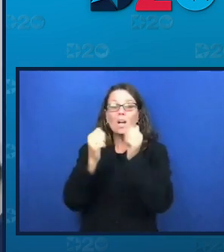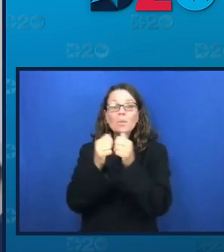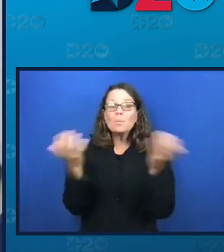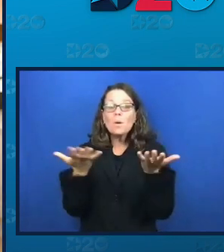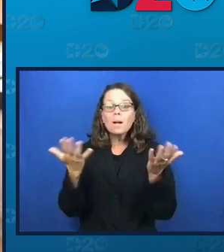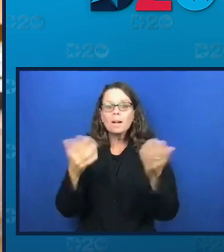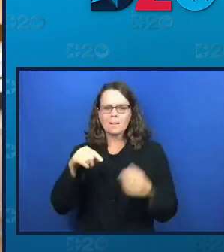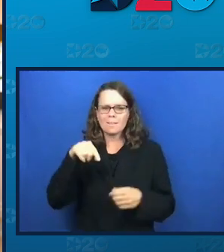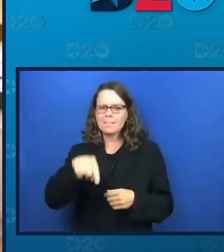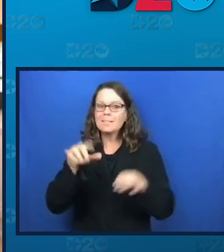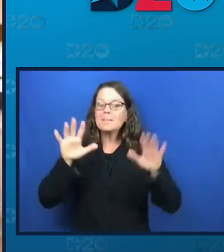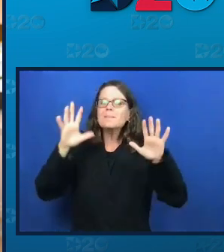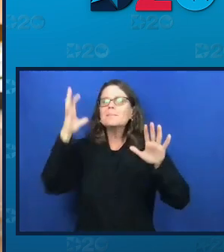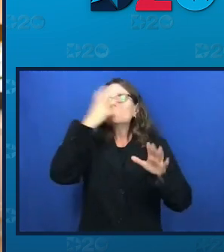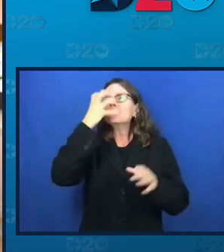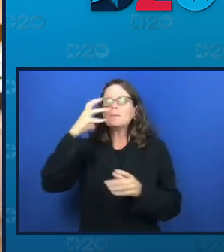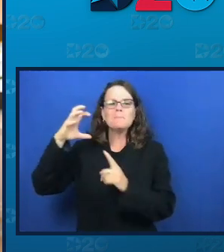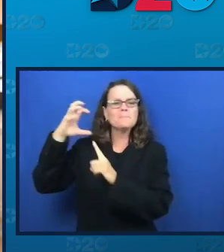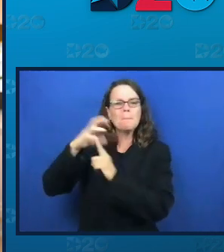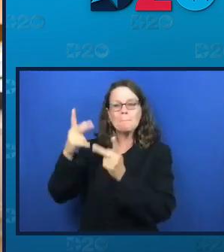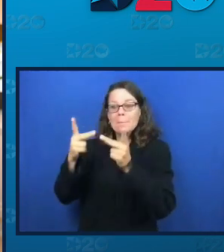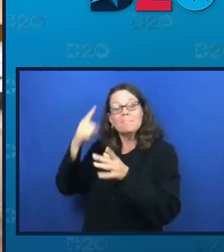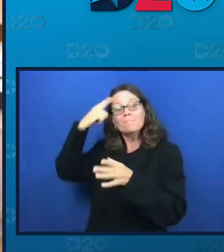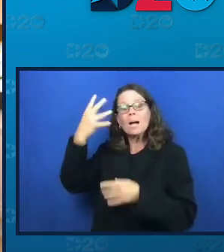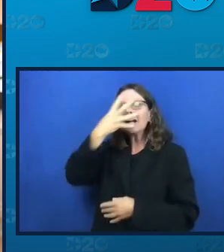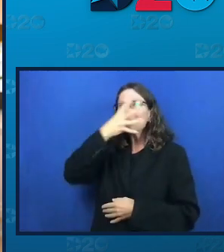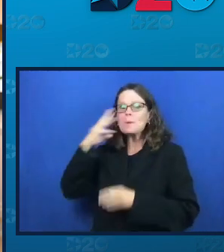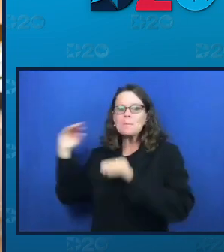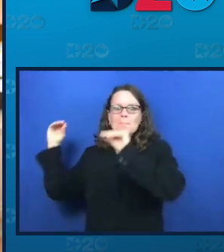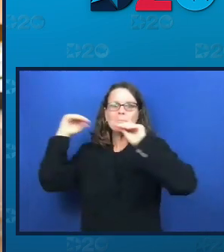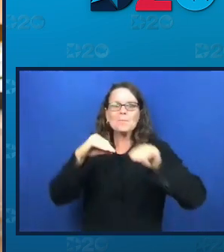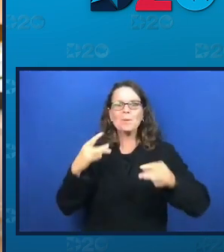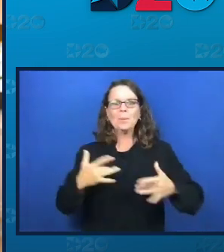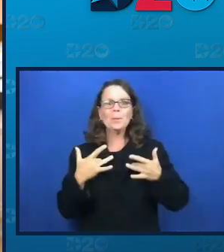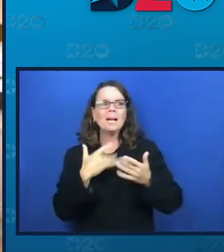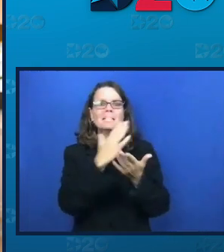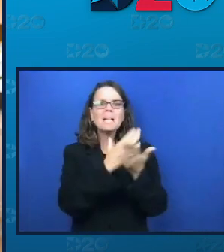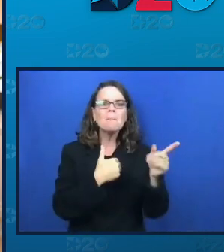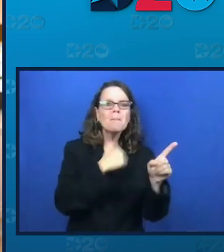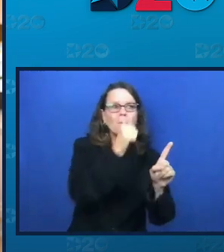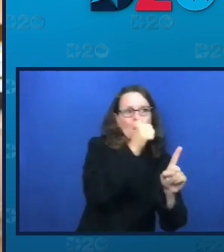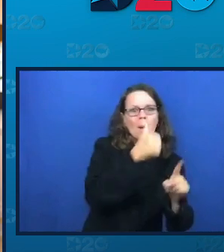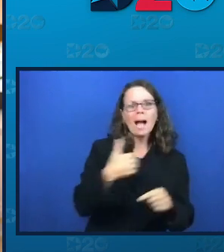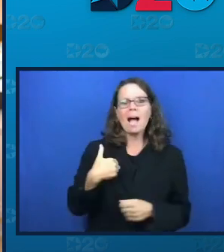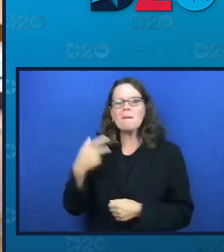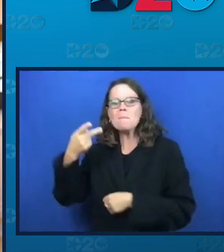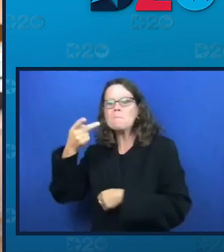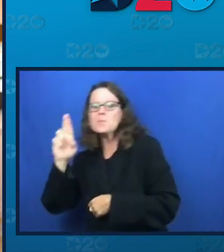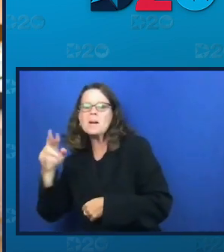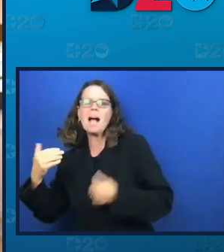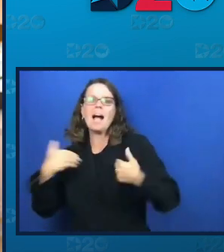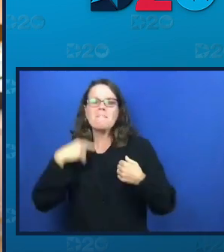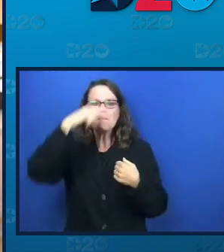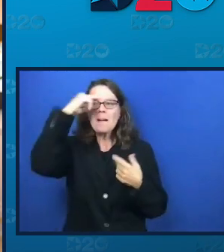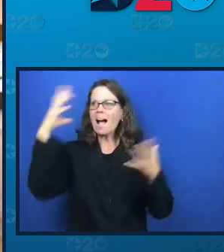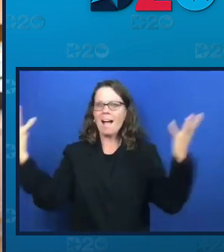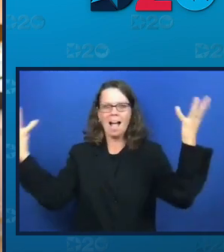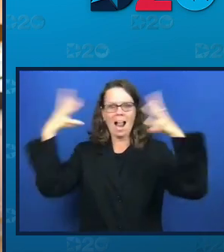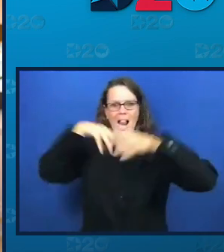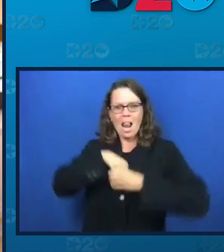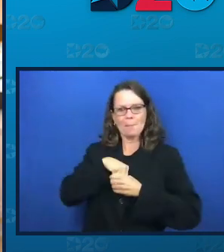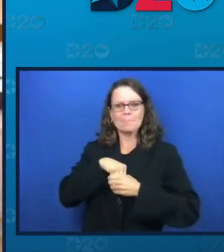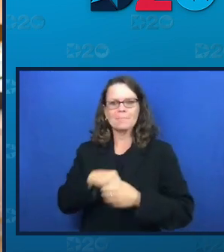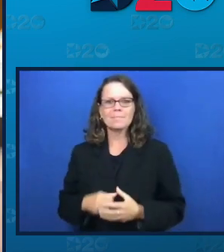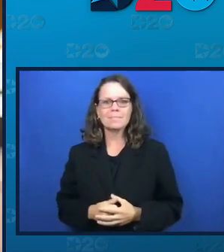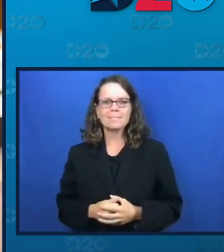cool being like part Polish and part Puerto Rican and also part Black, because I get to, you know, for me personally, I get to be this like melting